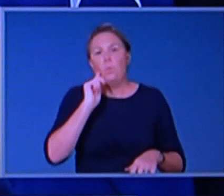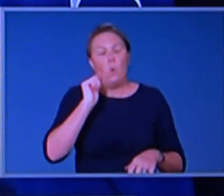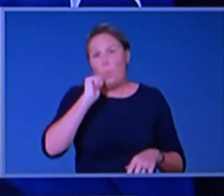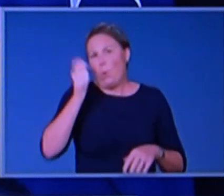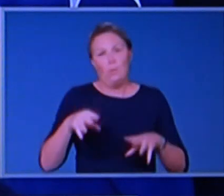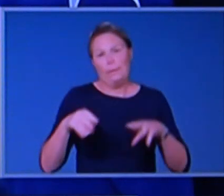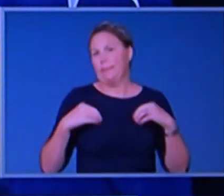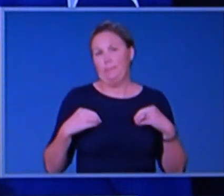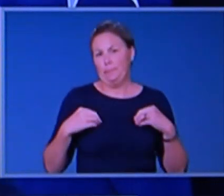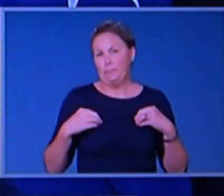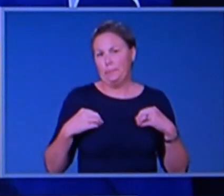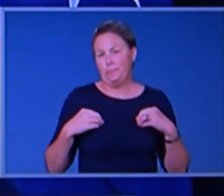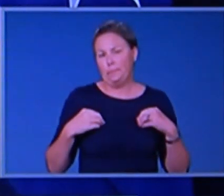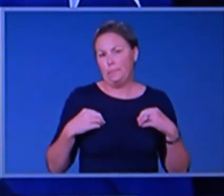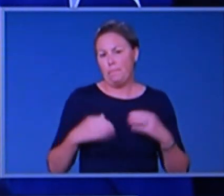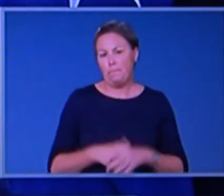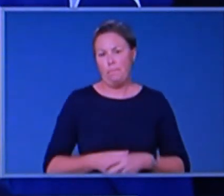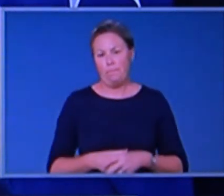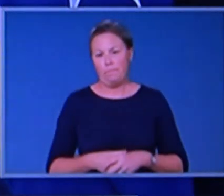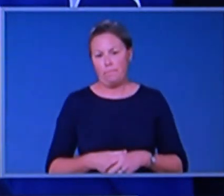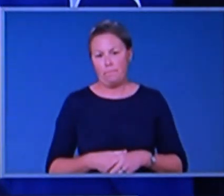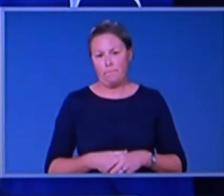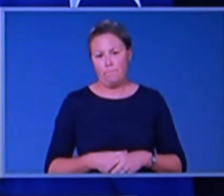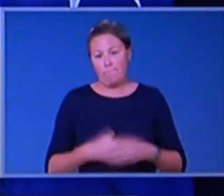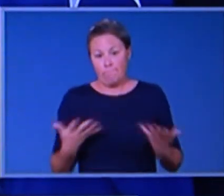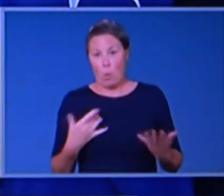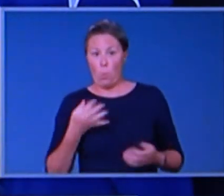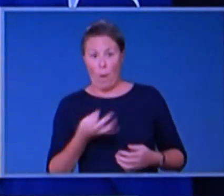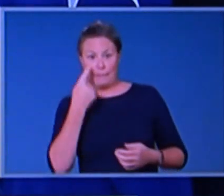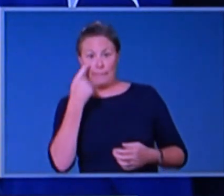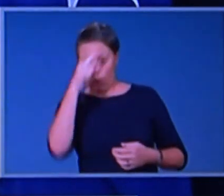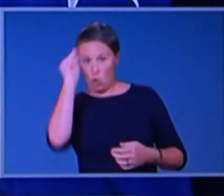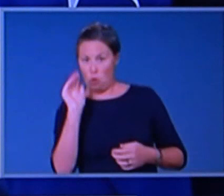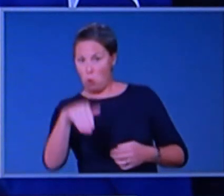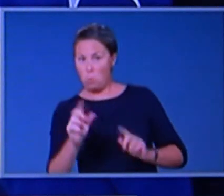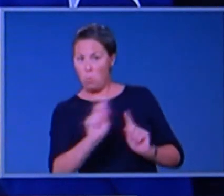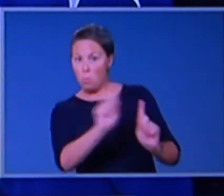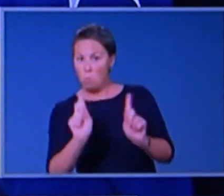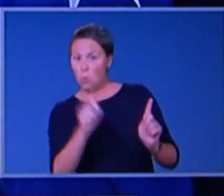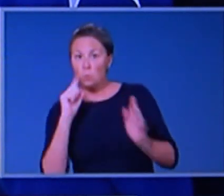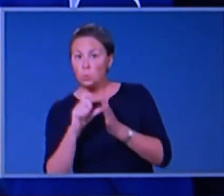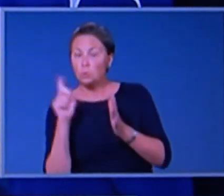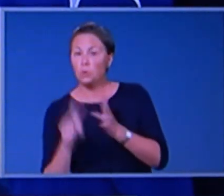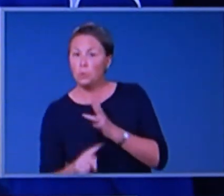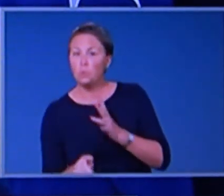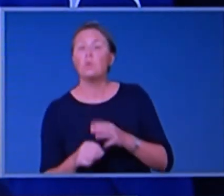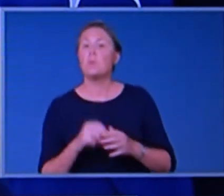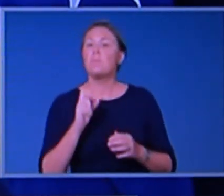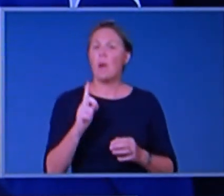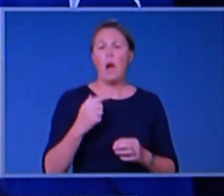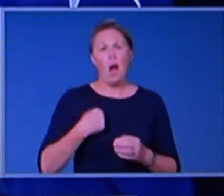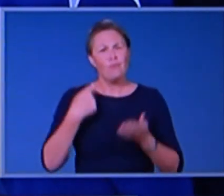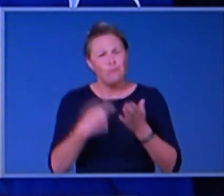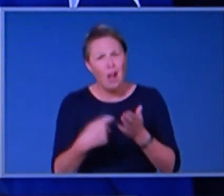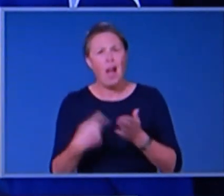And so let's see how the industry goes with that. We would very much like to keep these things on a basis